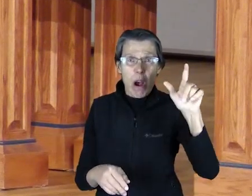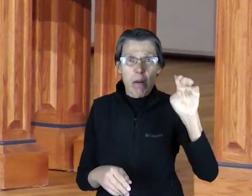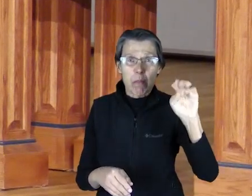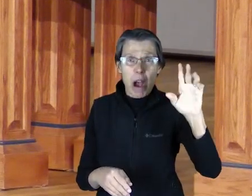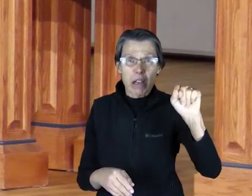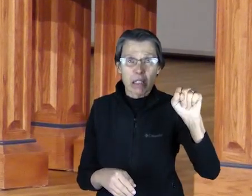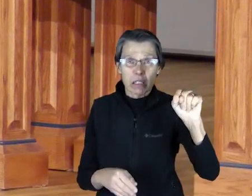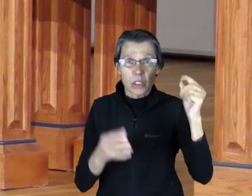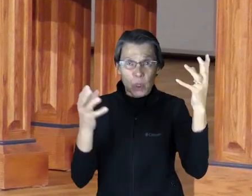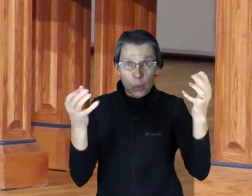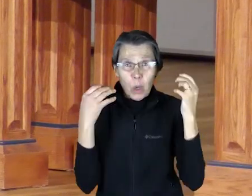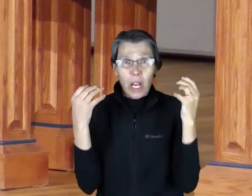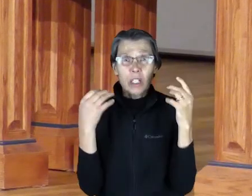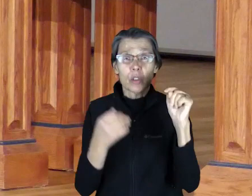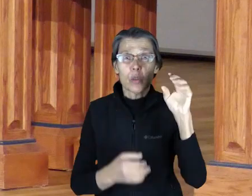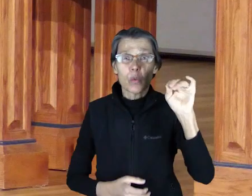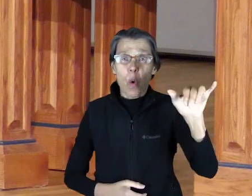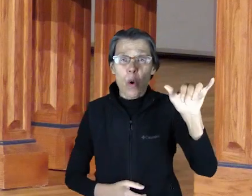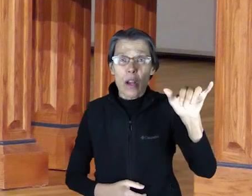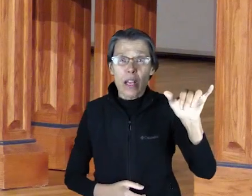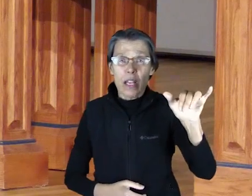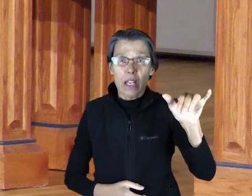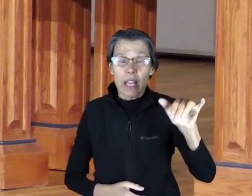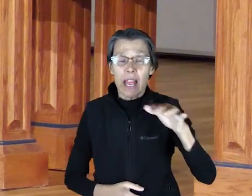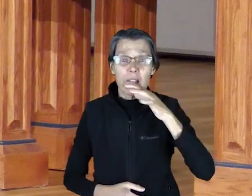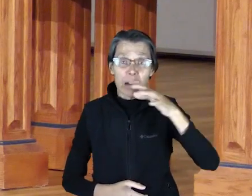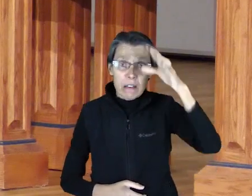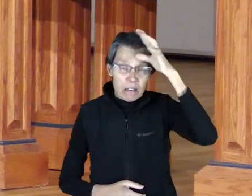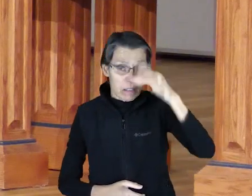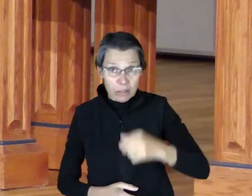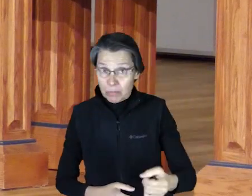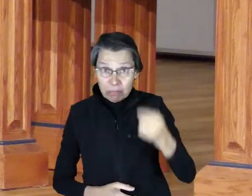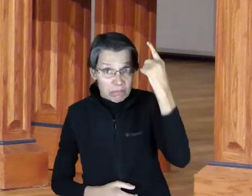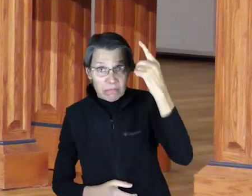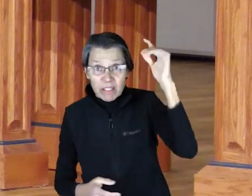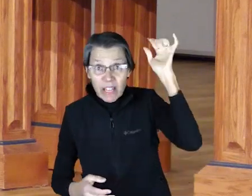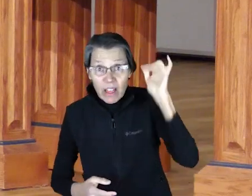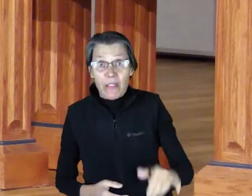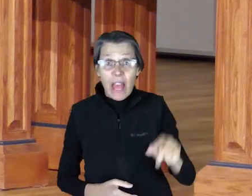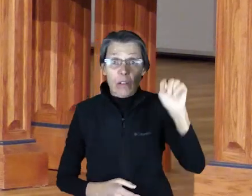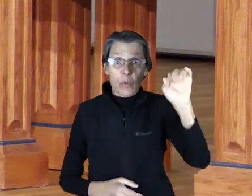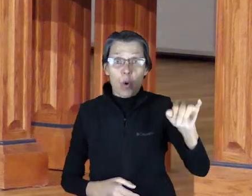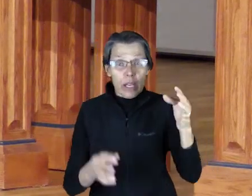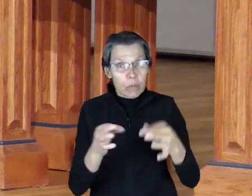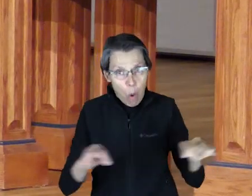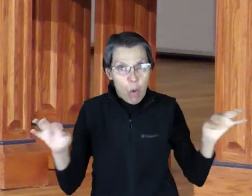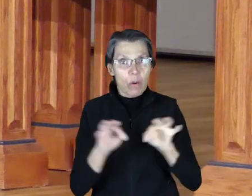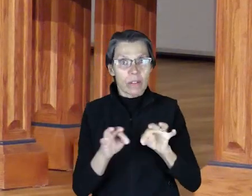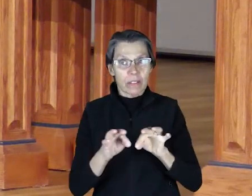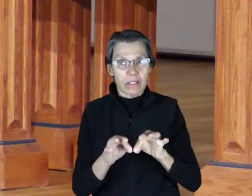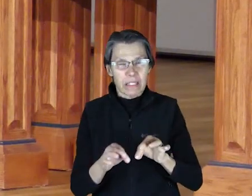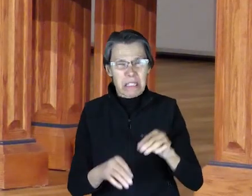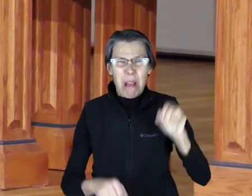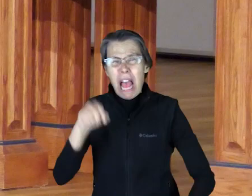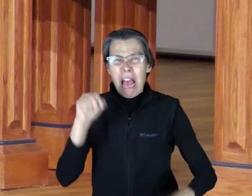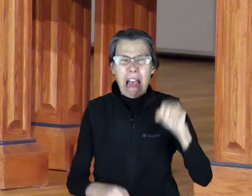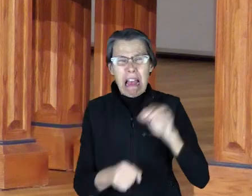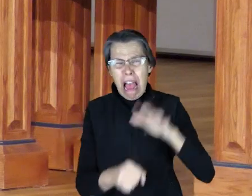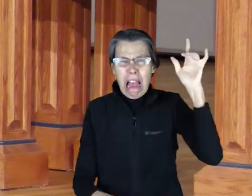toy and your parent does not understand the life-changing importance it is that you have that toy. That's hard.